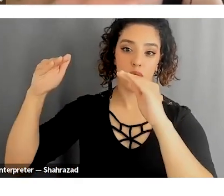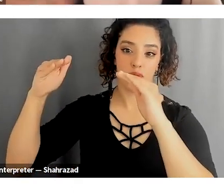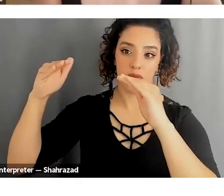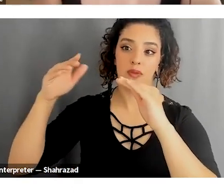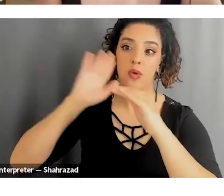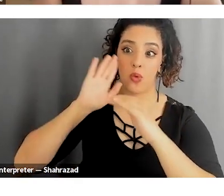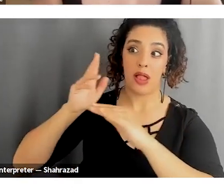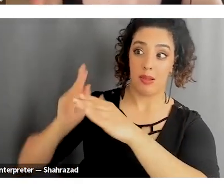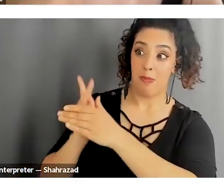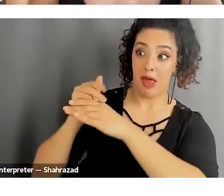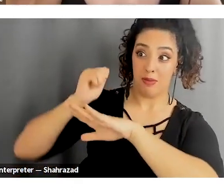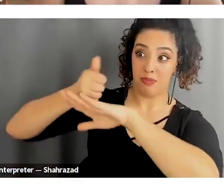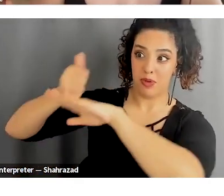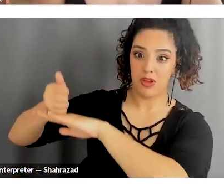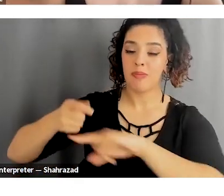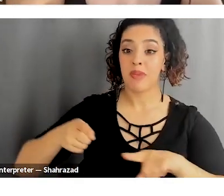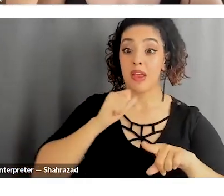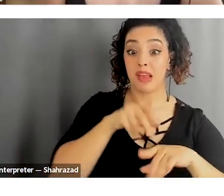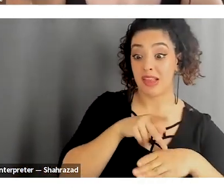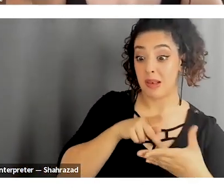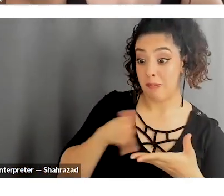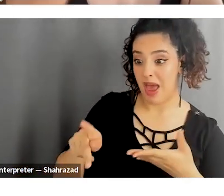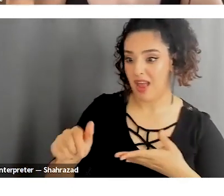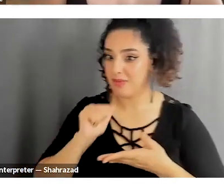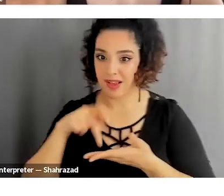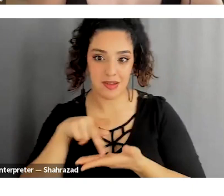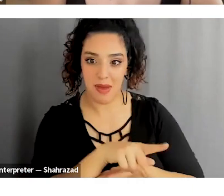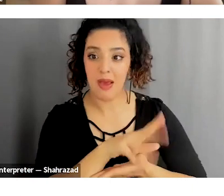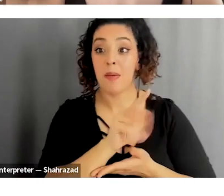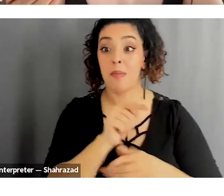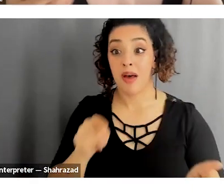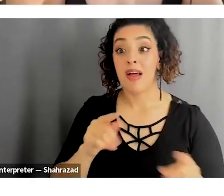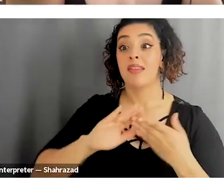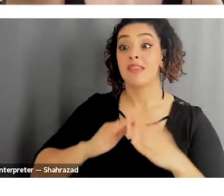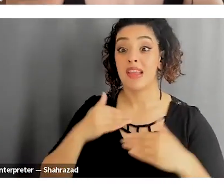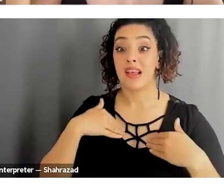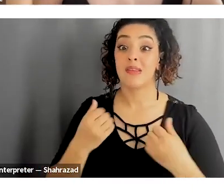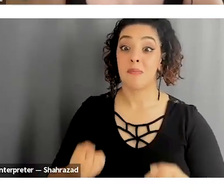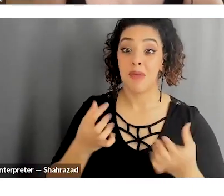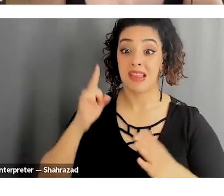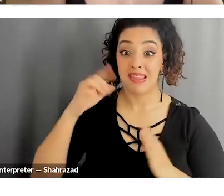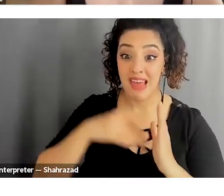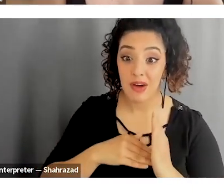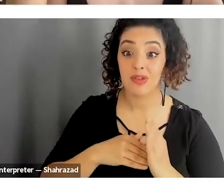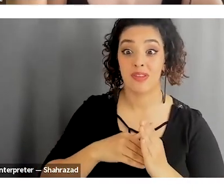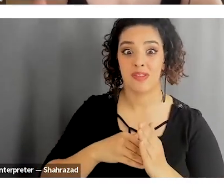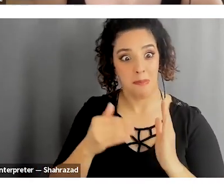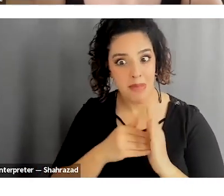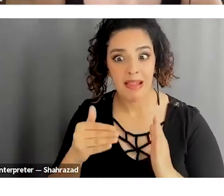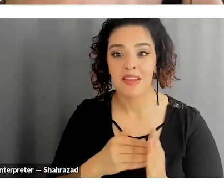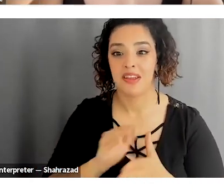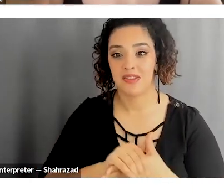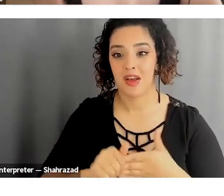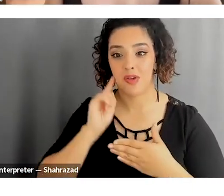and she doesn't pay them any money, but the city has thousands of millions of dollars into grants for projects like these. Now, the